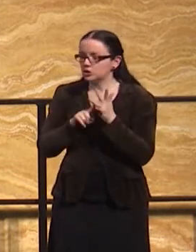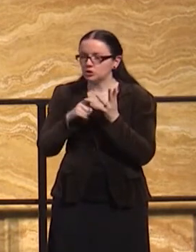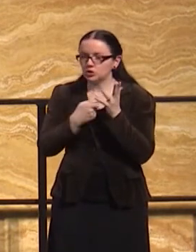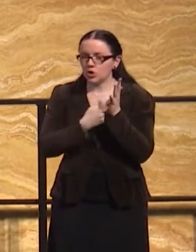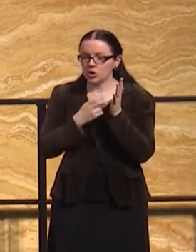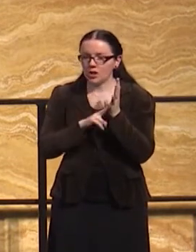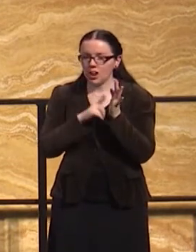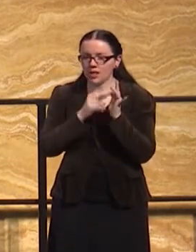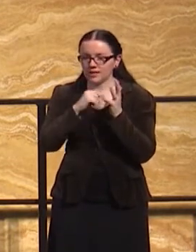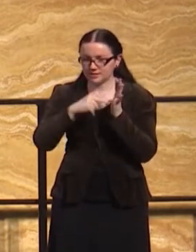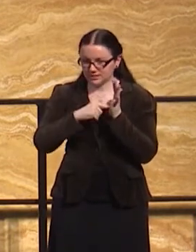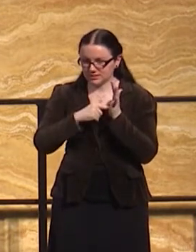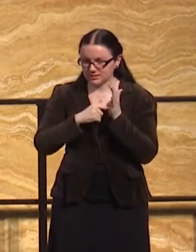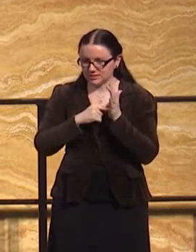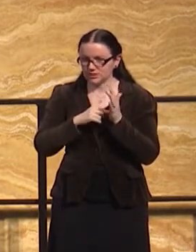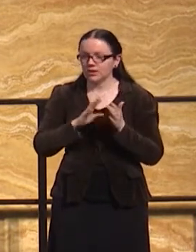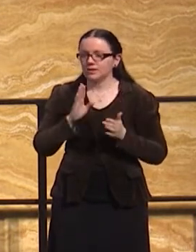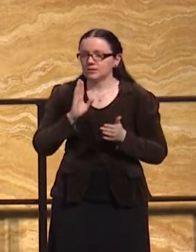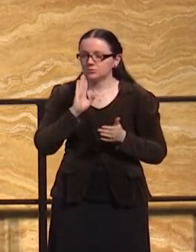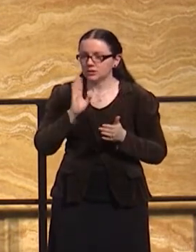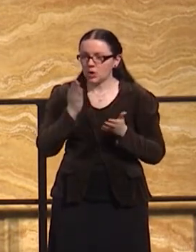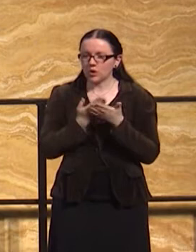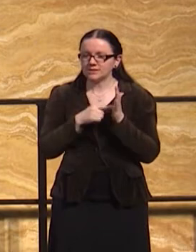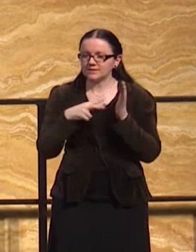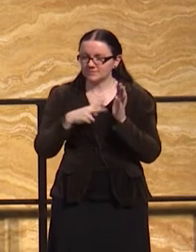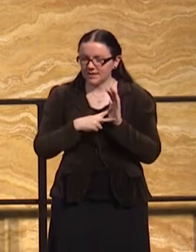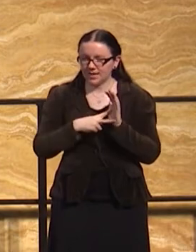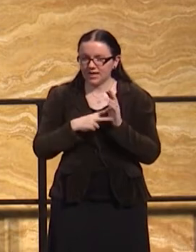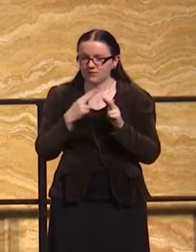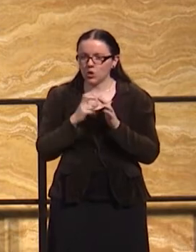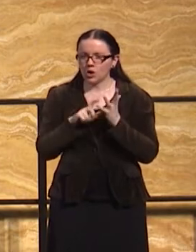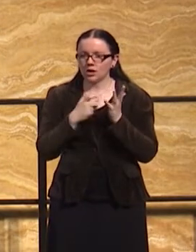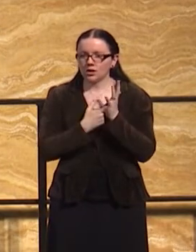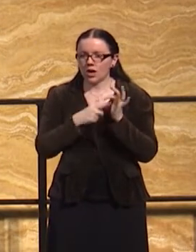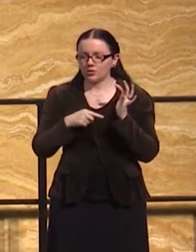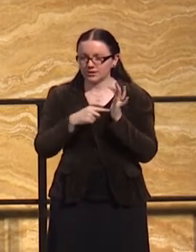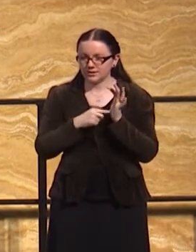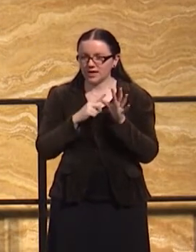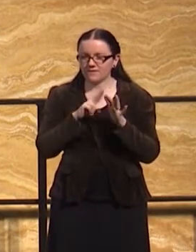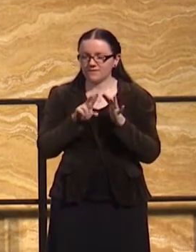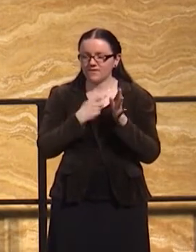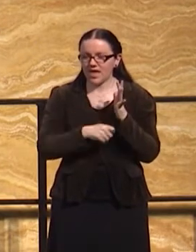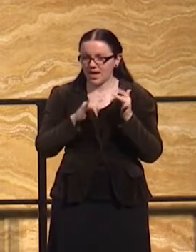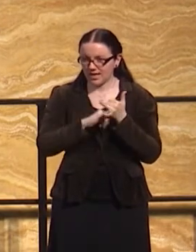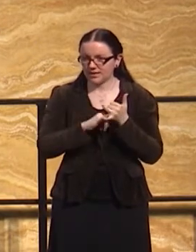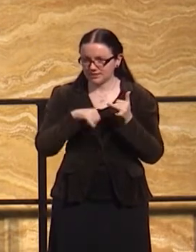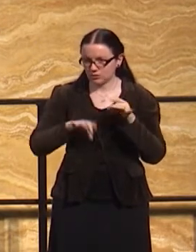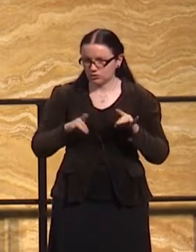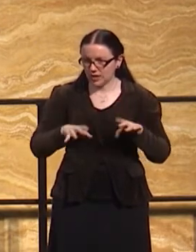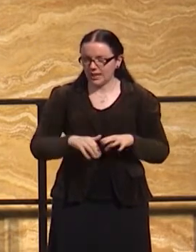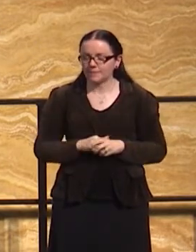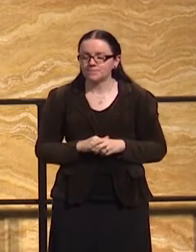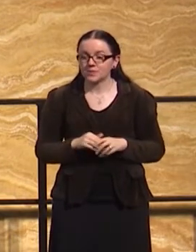a television presenter of current affairs programs in this part of the world. But I've just having looked